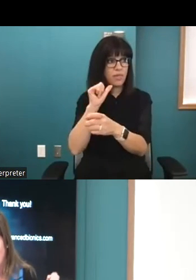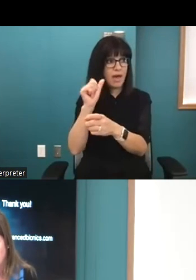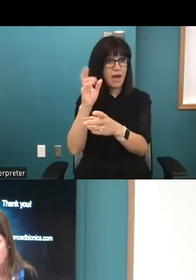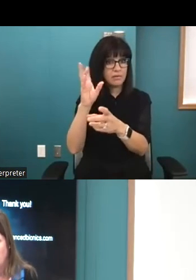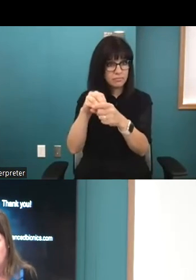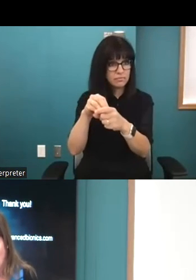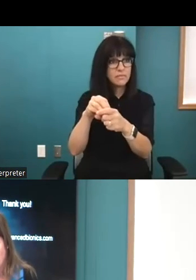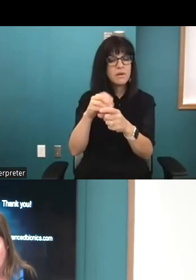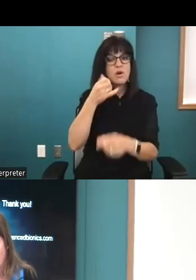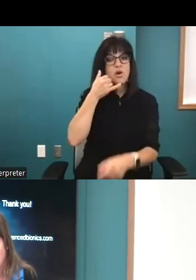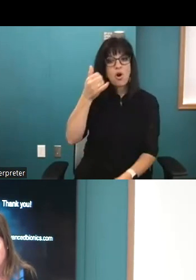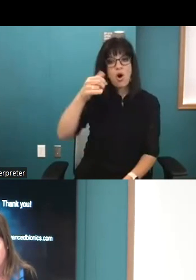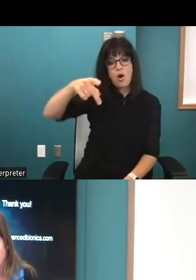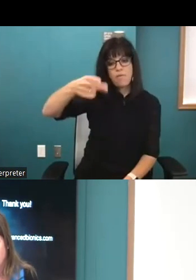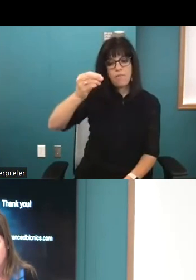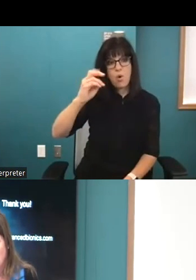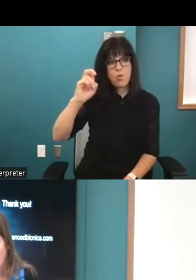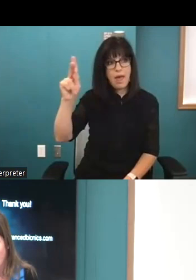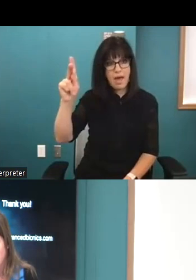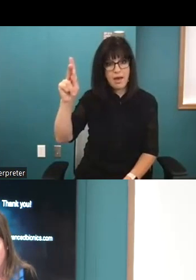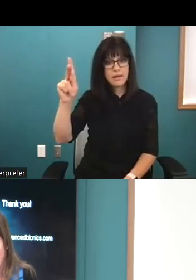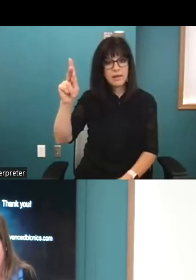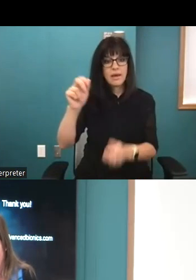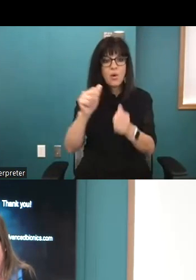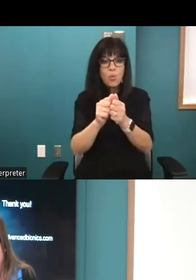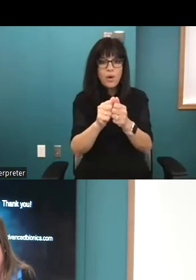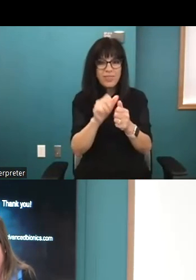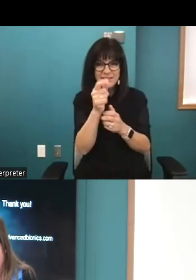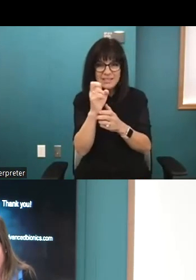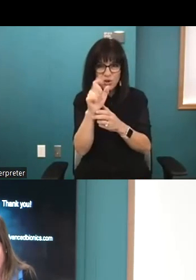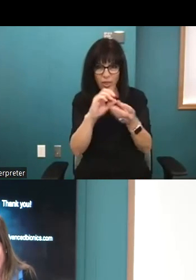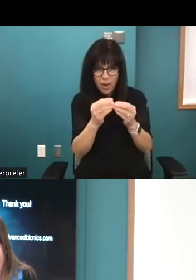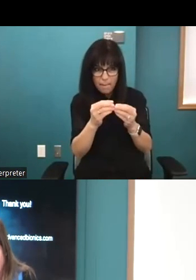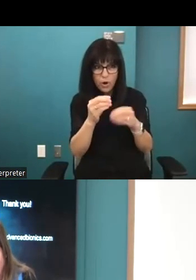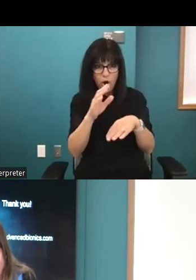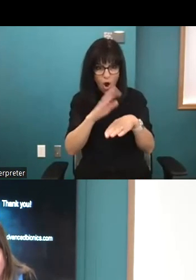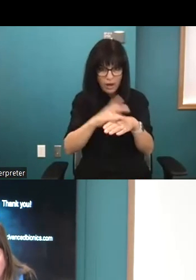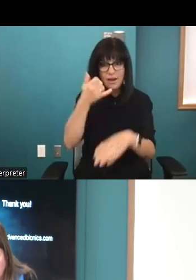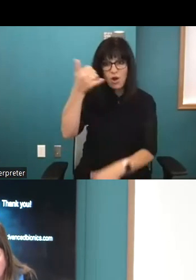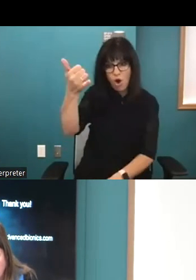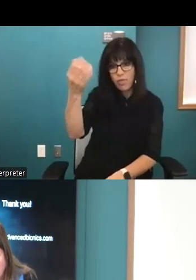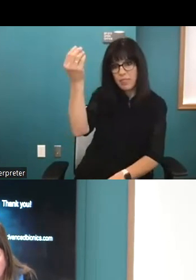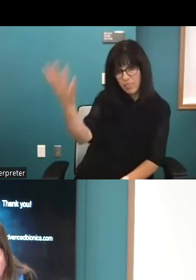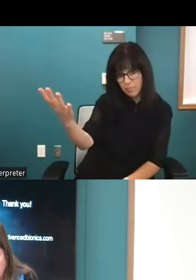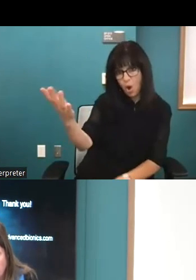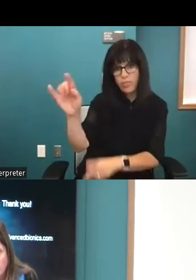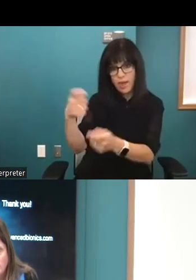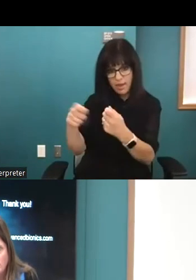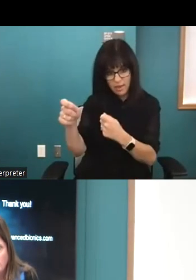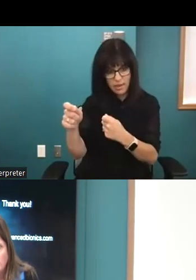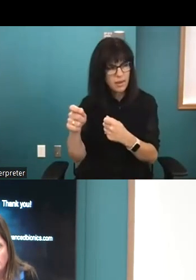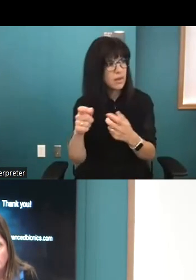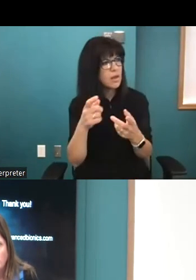Phonak and they'll send you a new Roger X. With the serial. With the loss and damage? What was that? Like a loss and